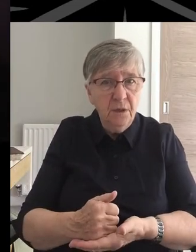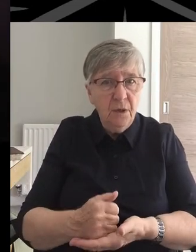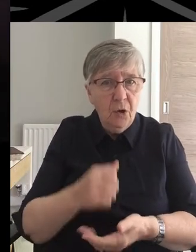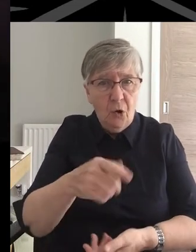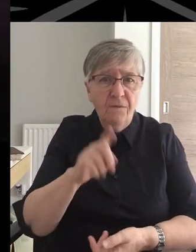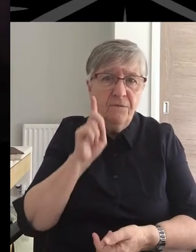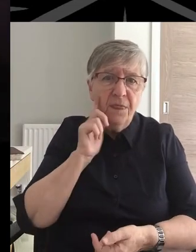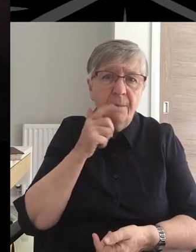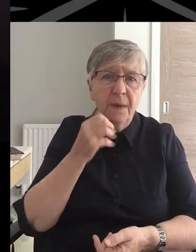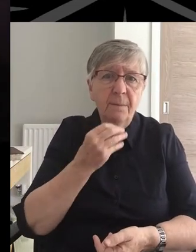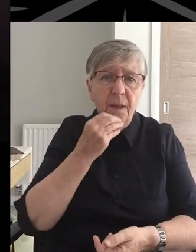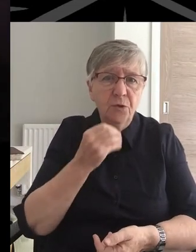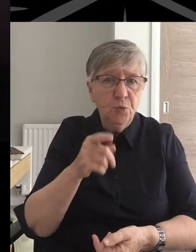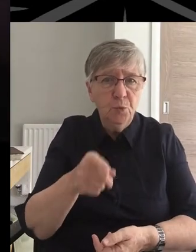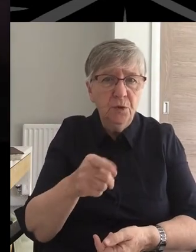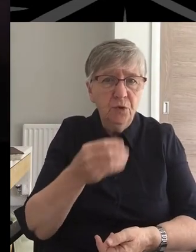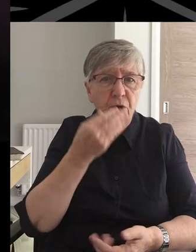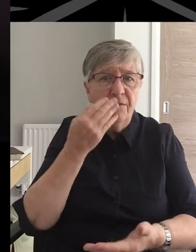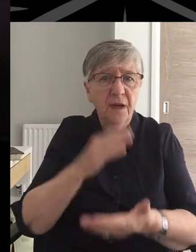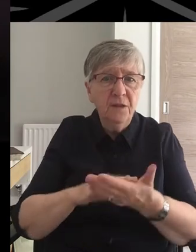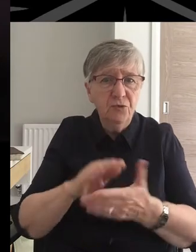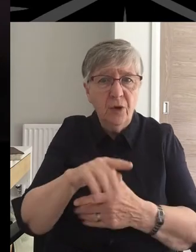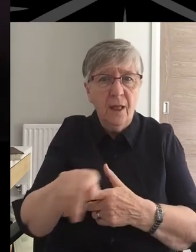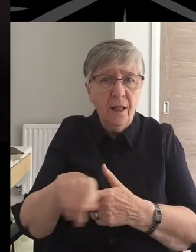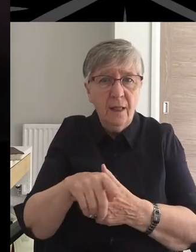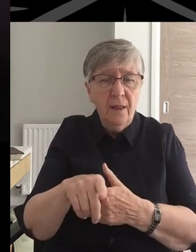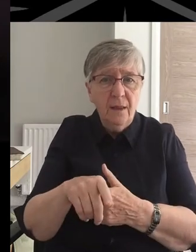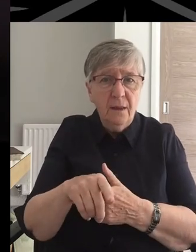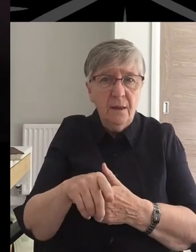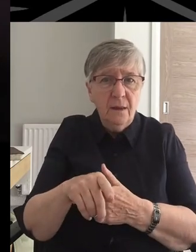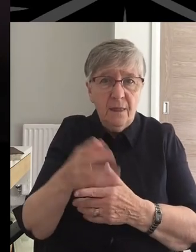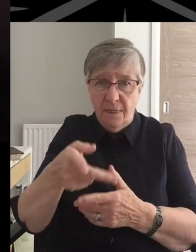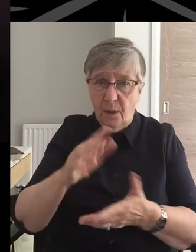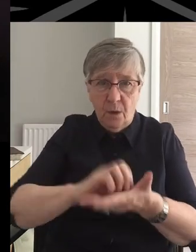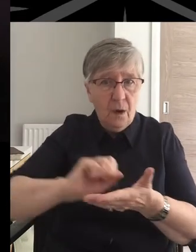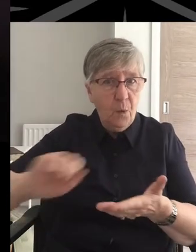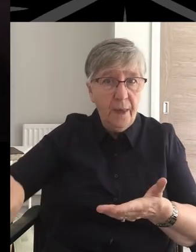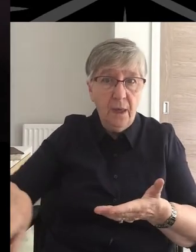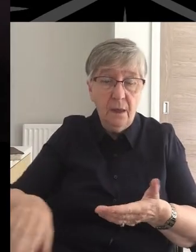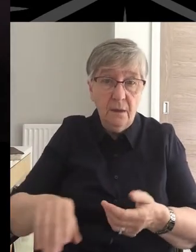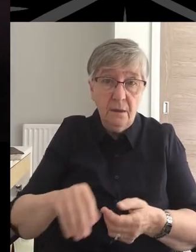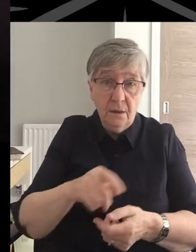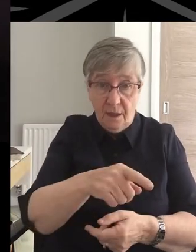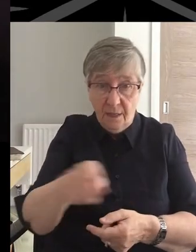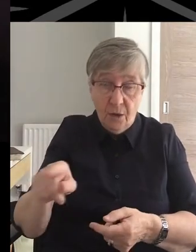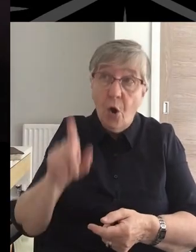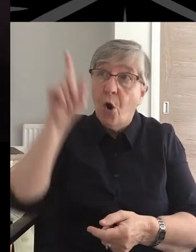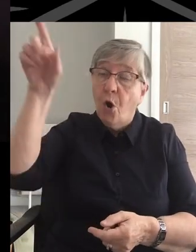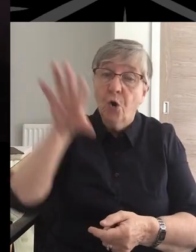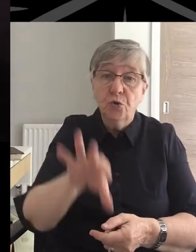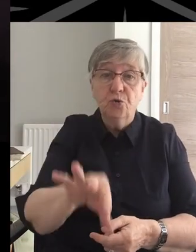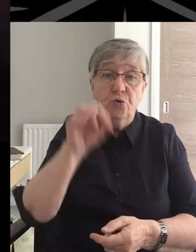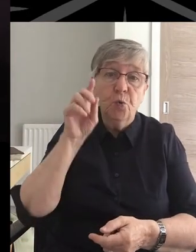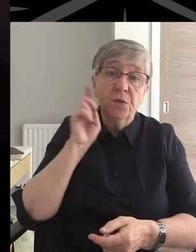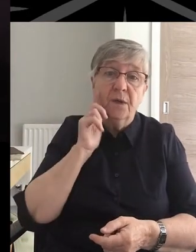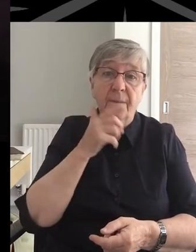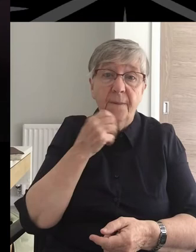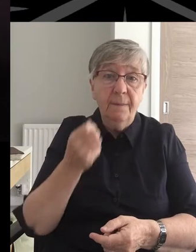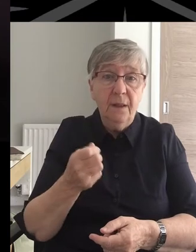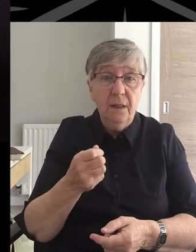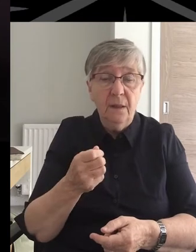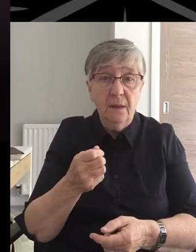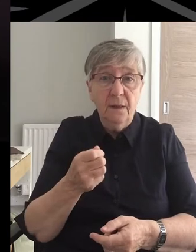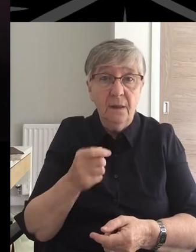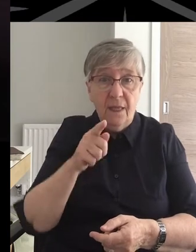identity of the people of Israel were being removed. They were God's chosen people, and that was based on their being